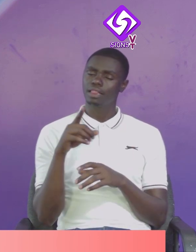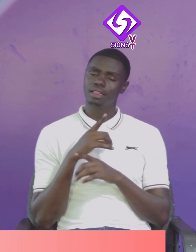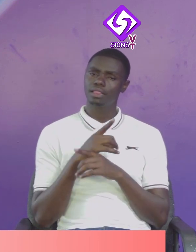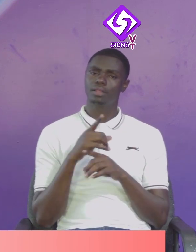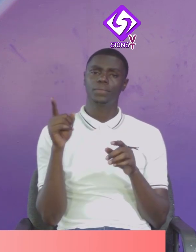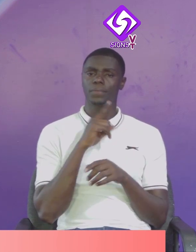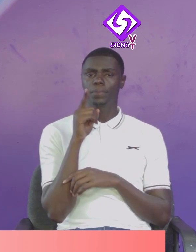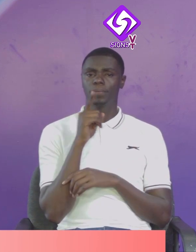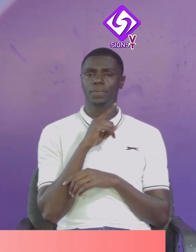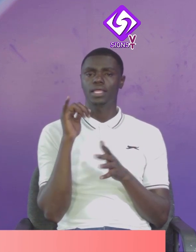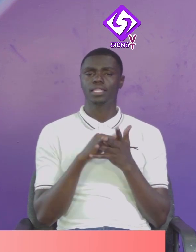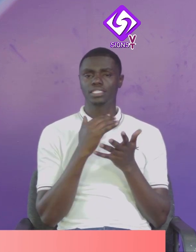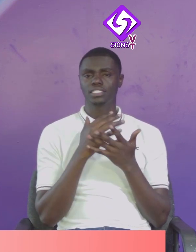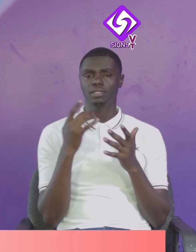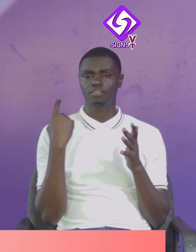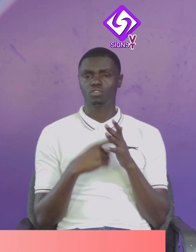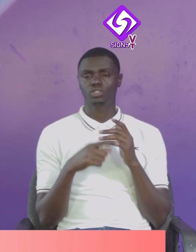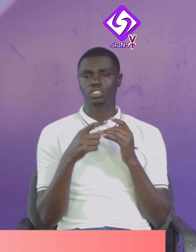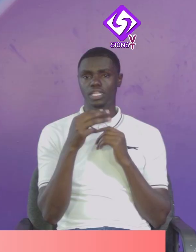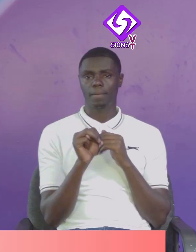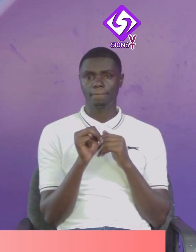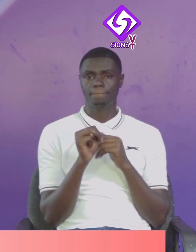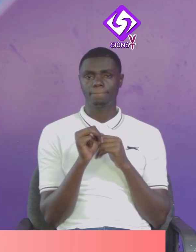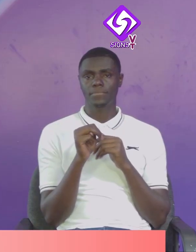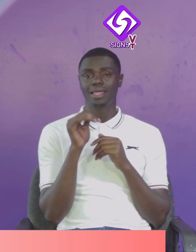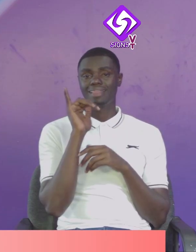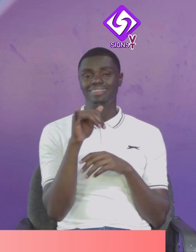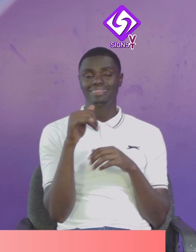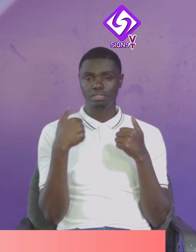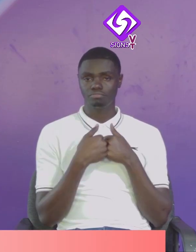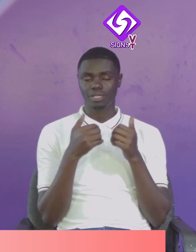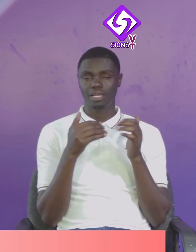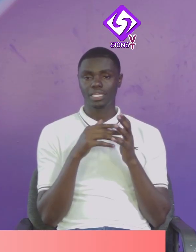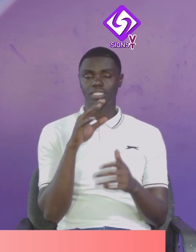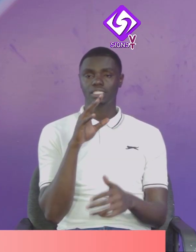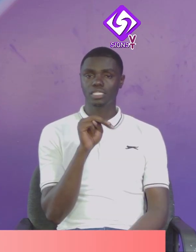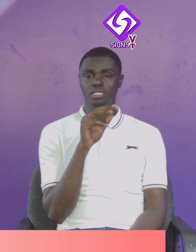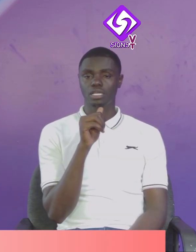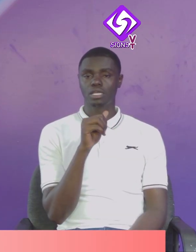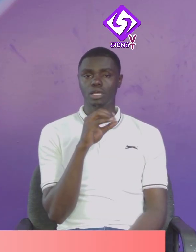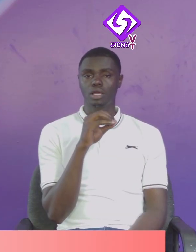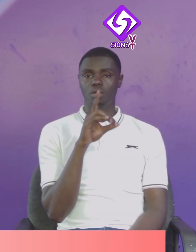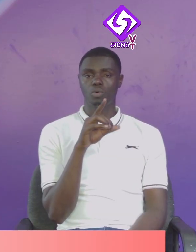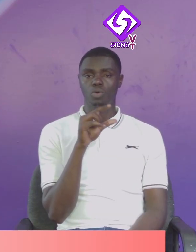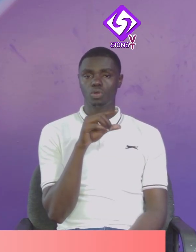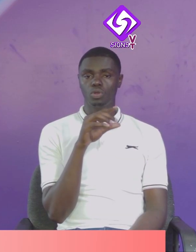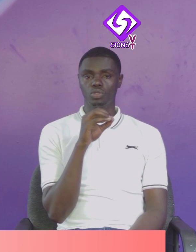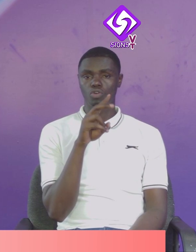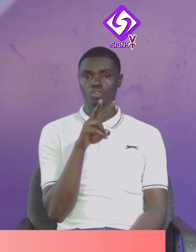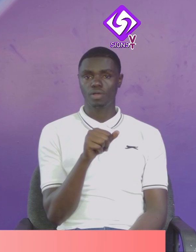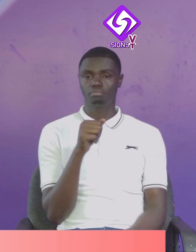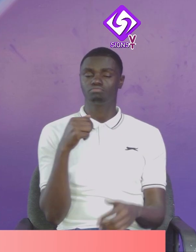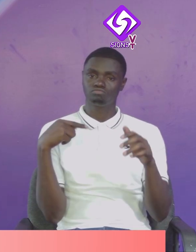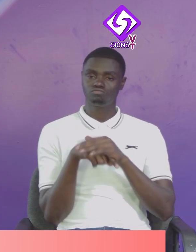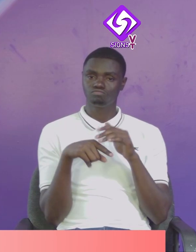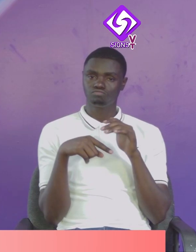something that has really cost them a lot as well because, and in that particular game against Moldova, they had 2 late goals, one in the 88th minute courtesy